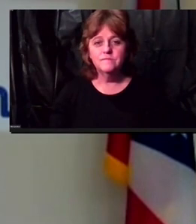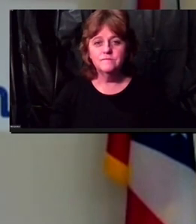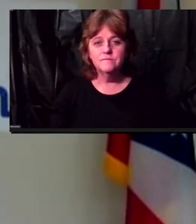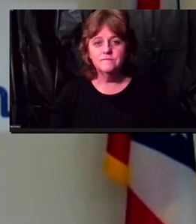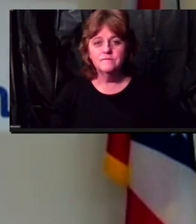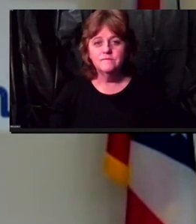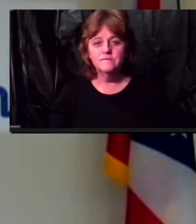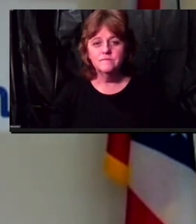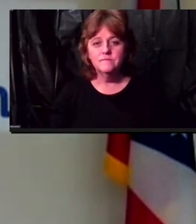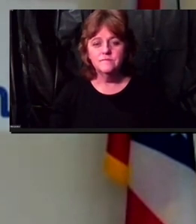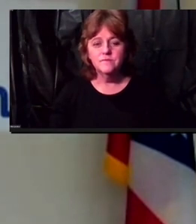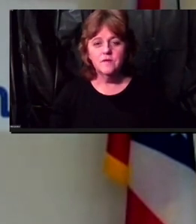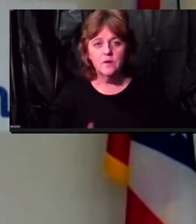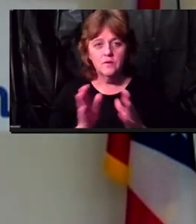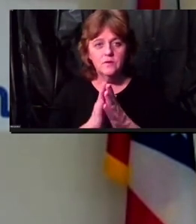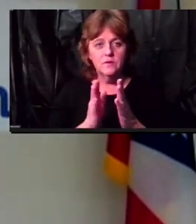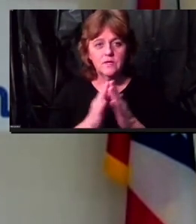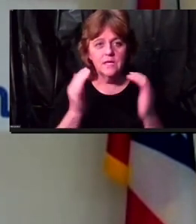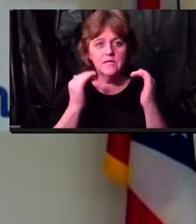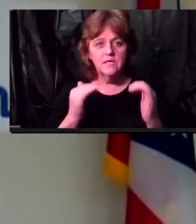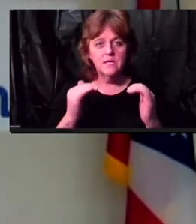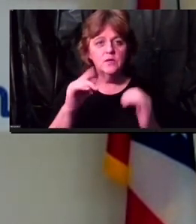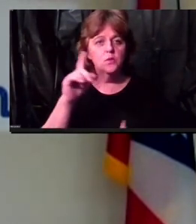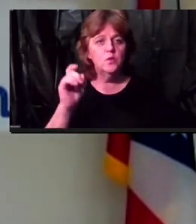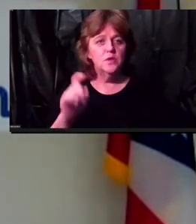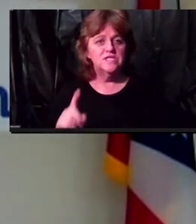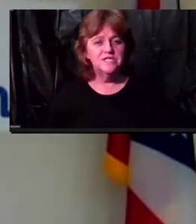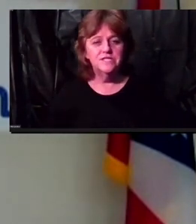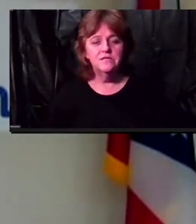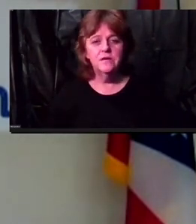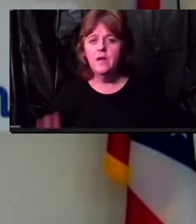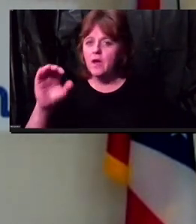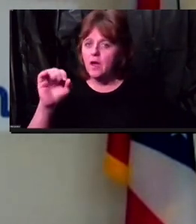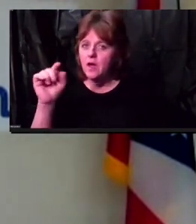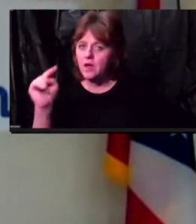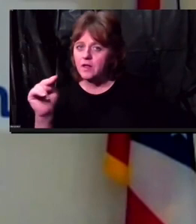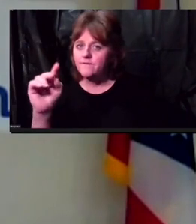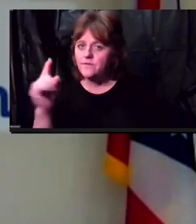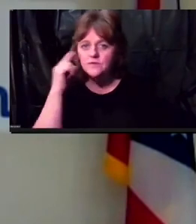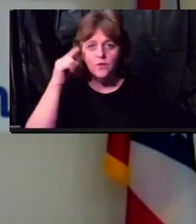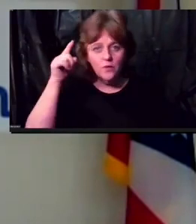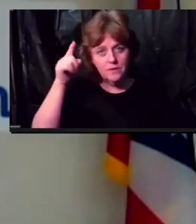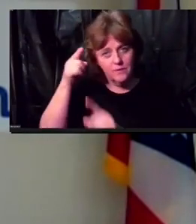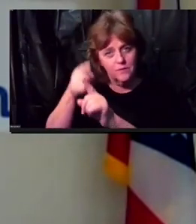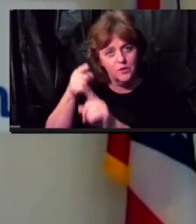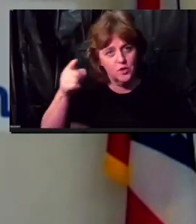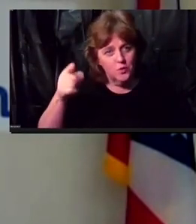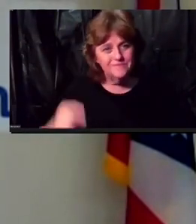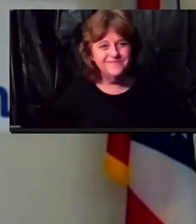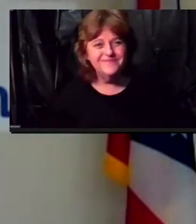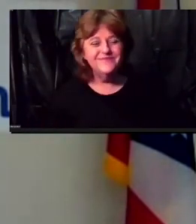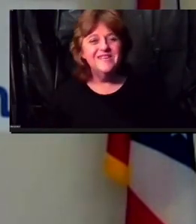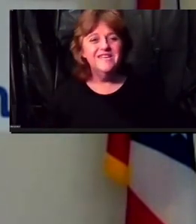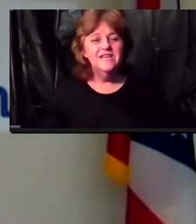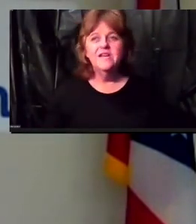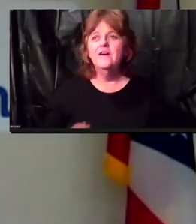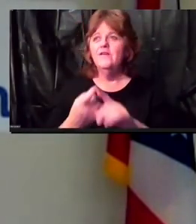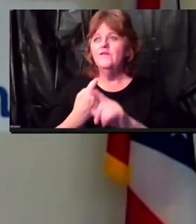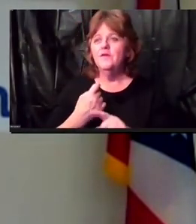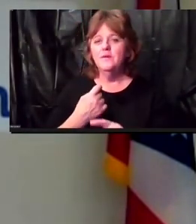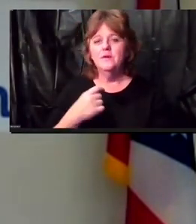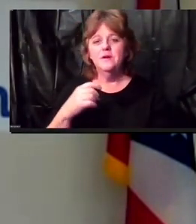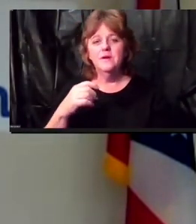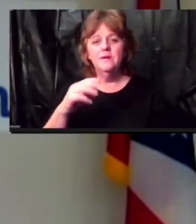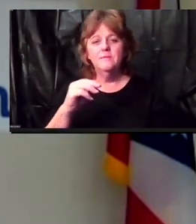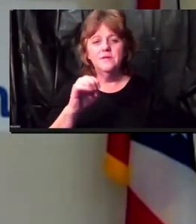Are we gonna move to questions? Colin, I think this first one's for you. From